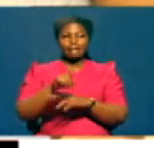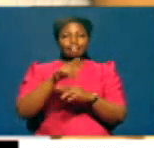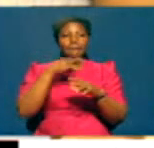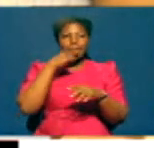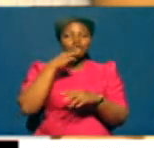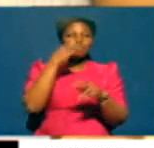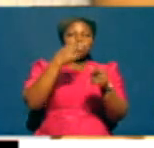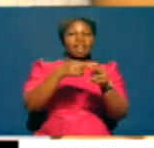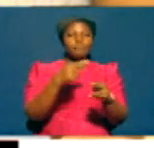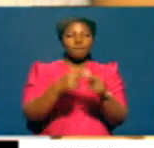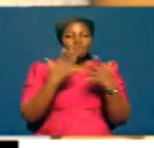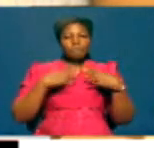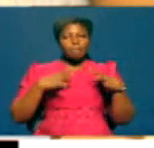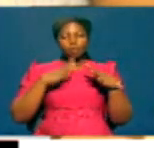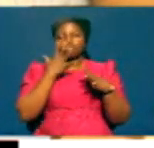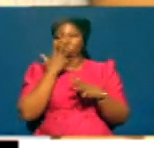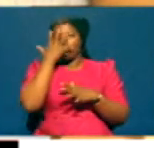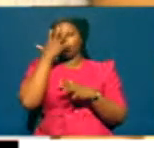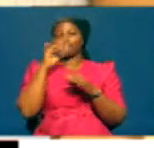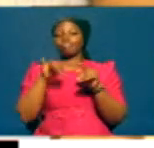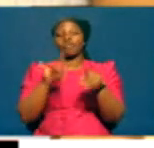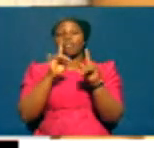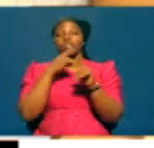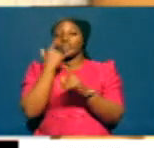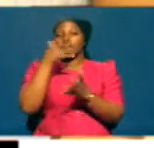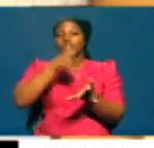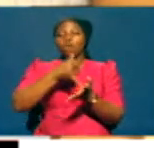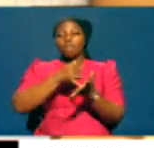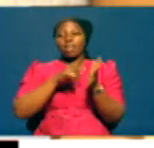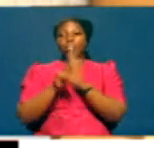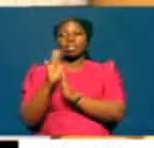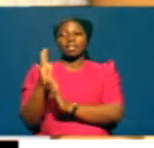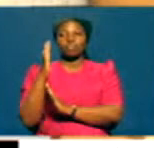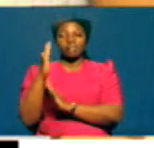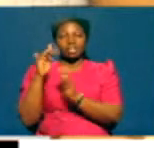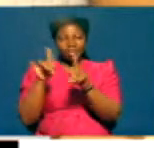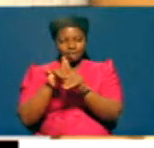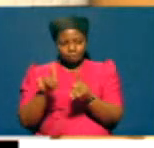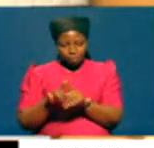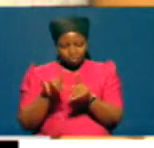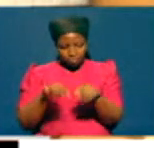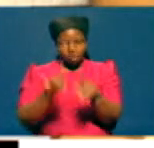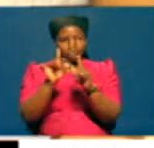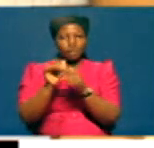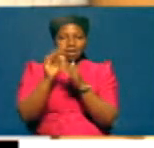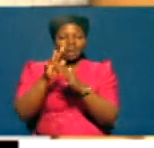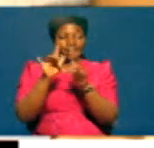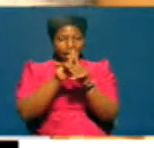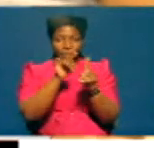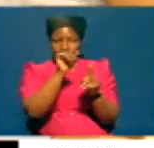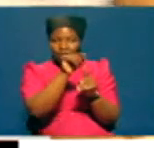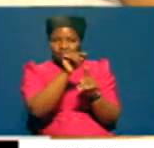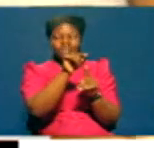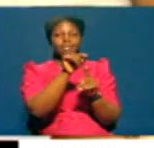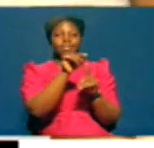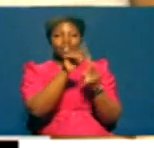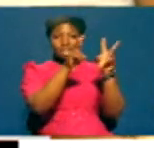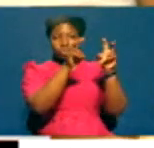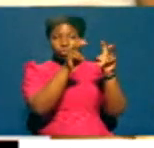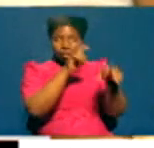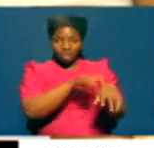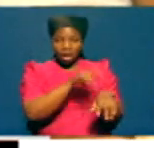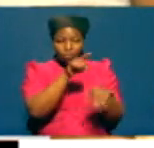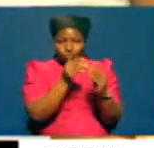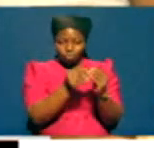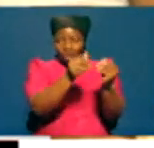who are involved in this insecurity themselves and our leaders. Even in this one, the moment you are completely done with it,